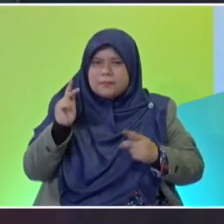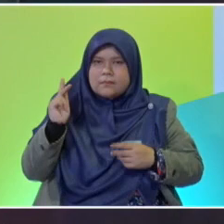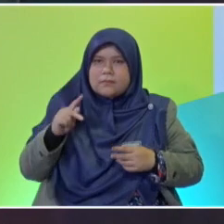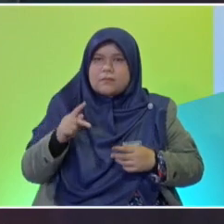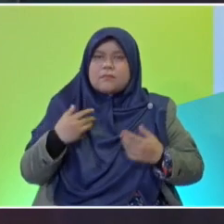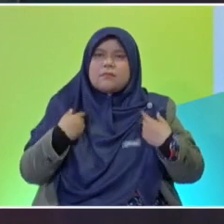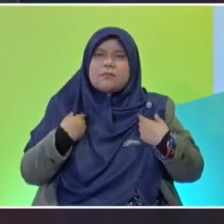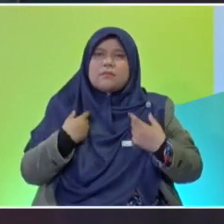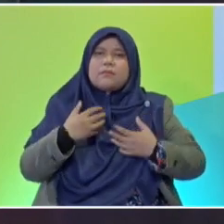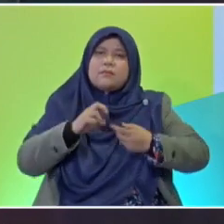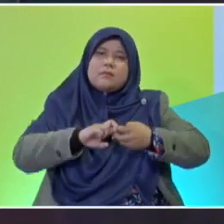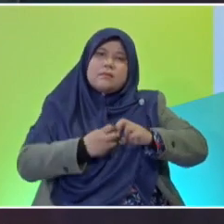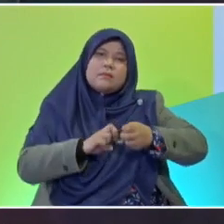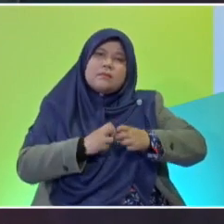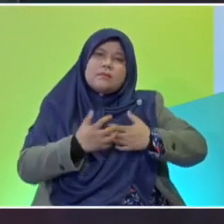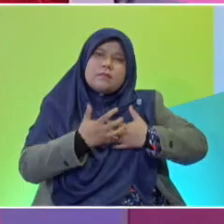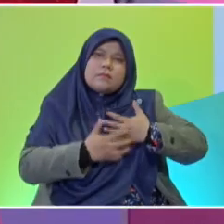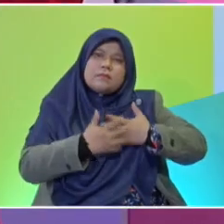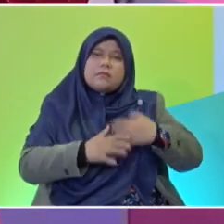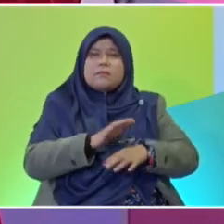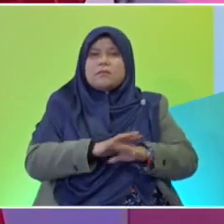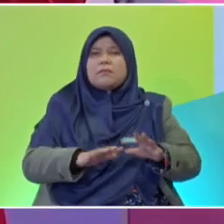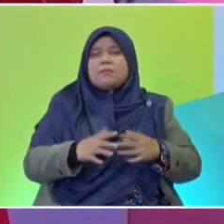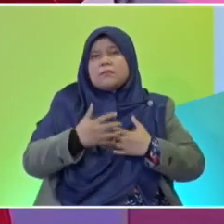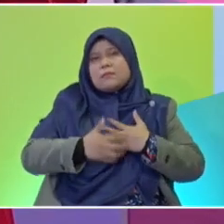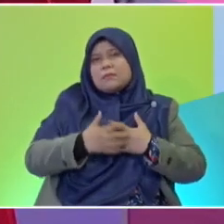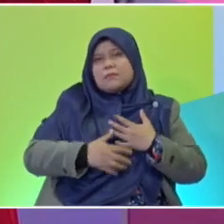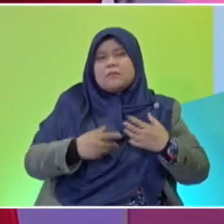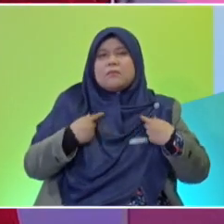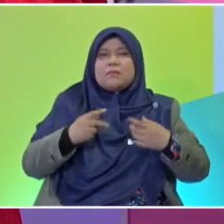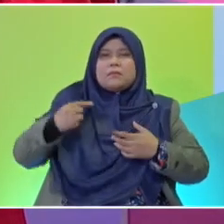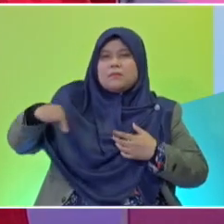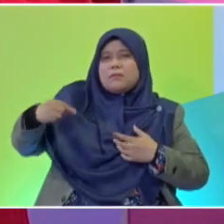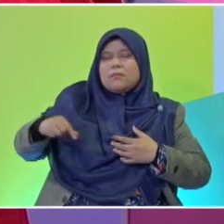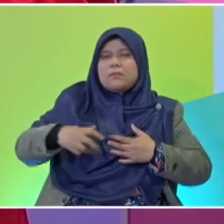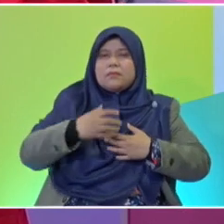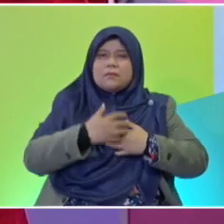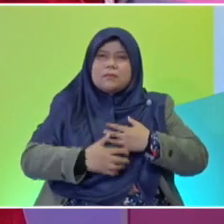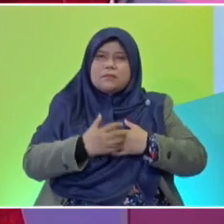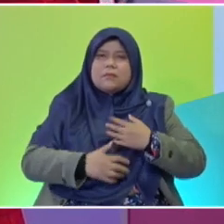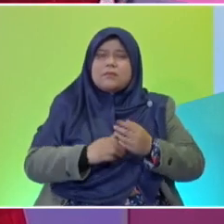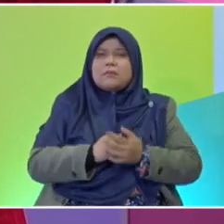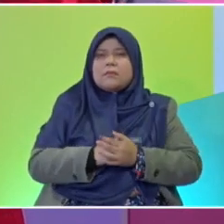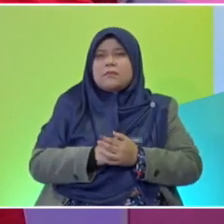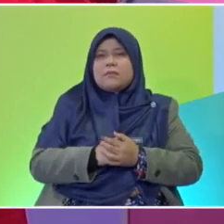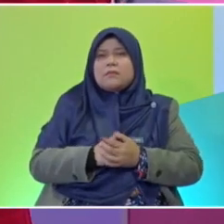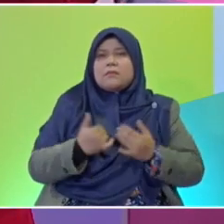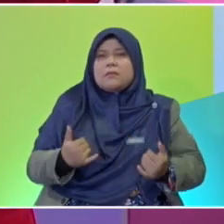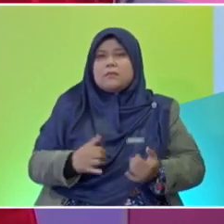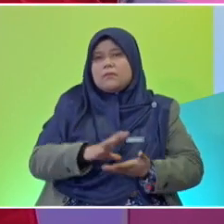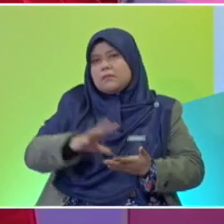Maybe their blood cells are not really healthy or they do not produce good quality blood. Okay. So because now we have learned